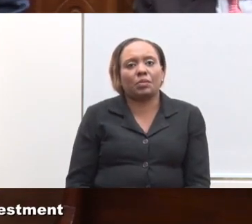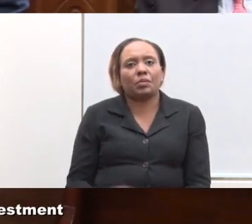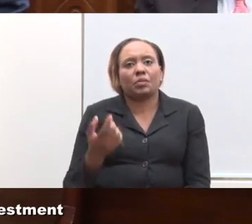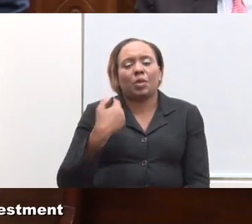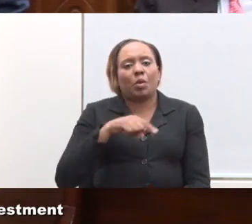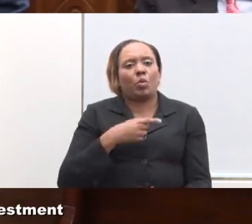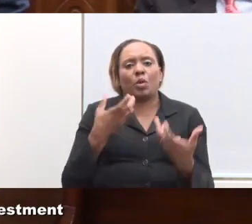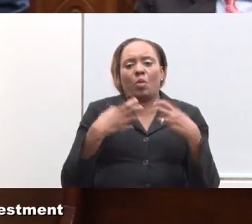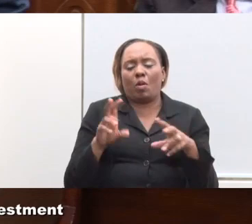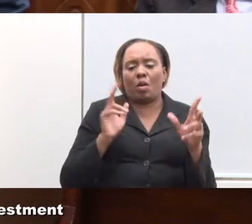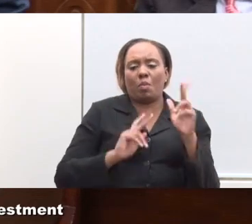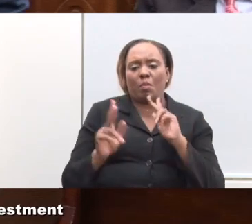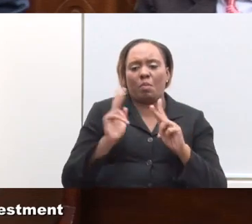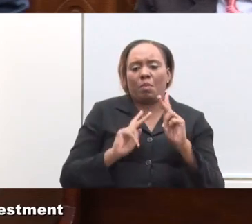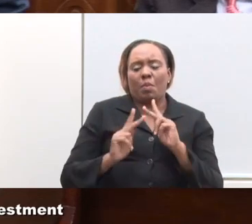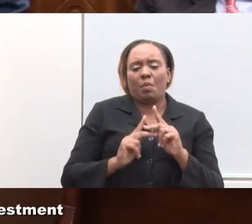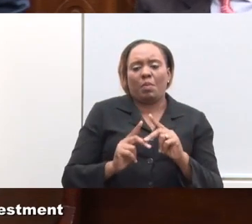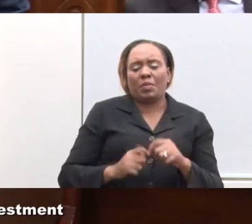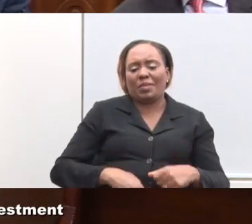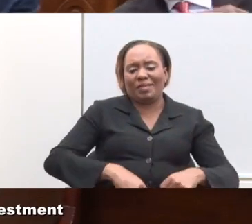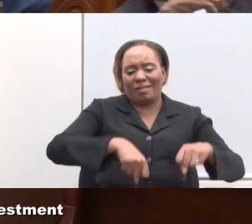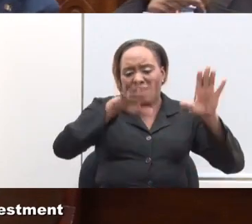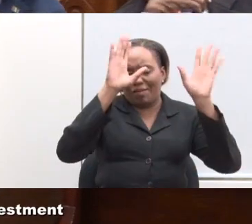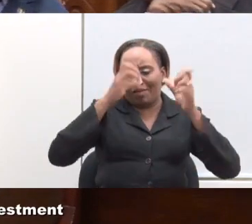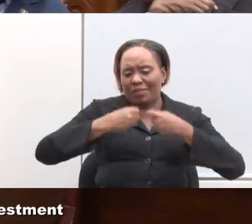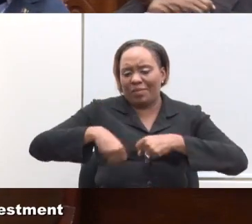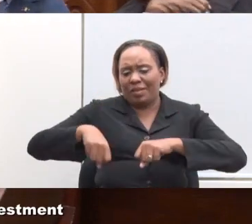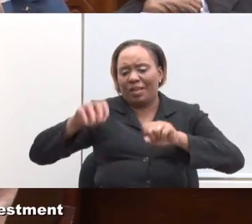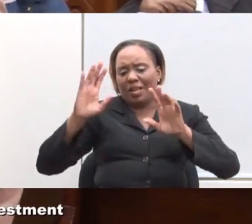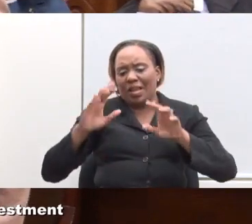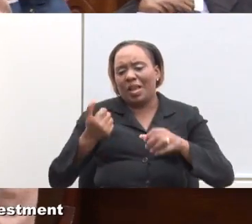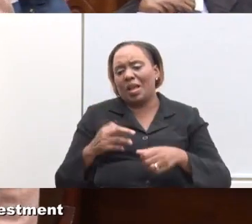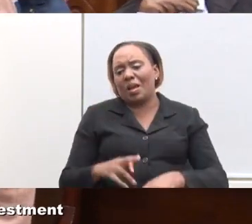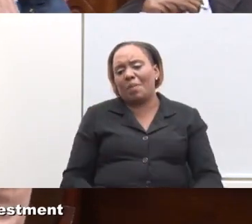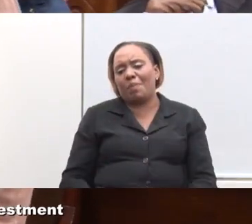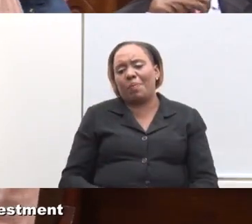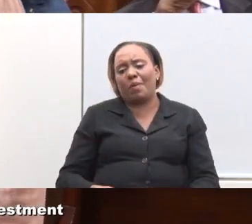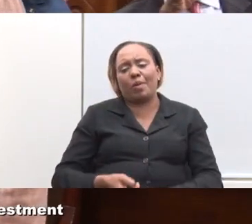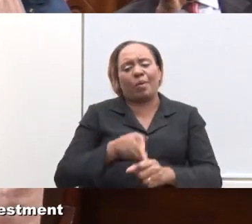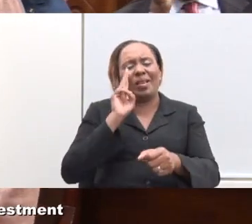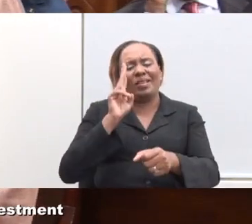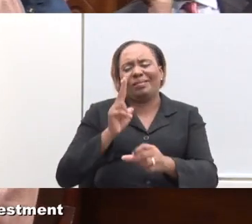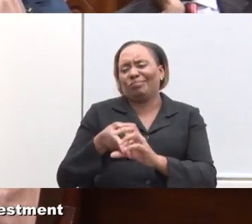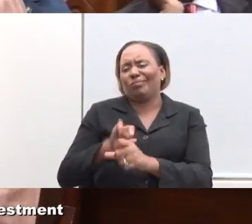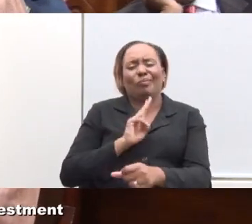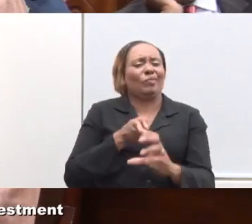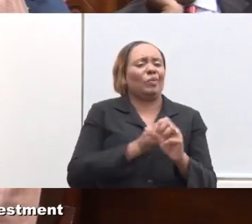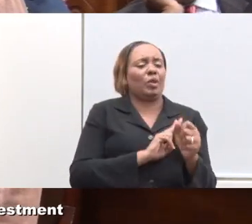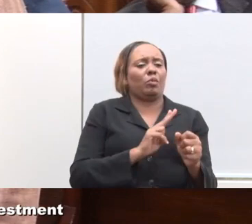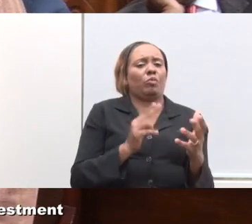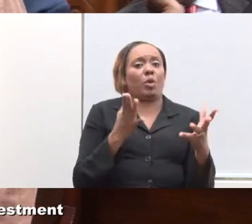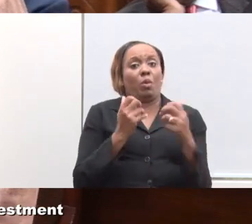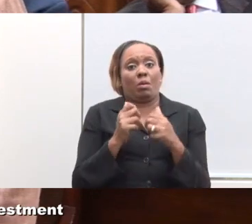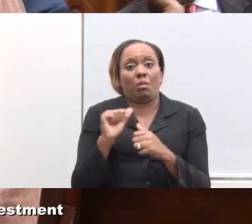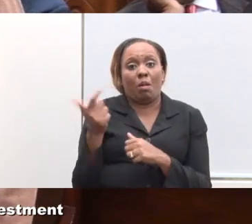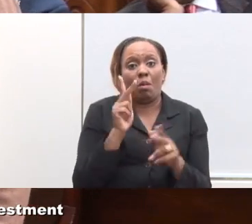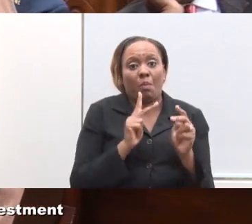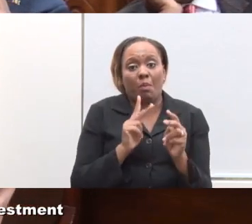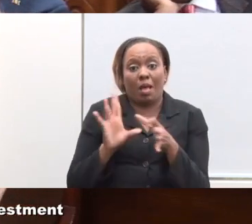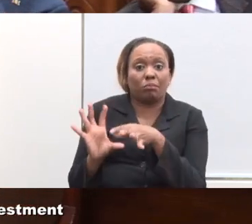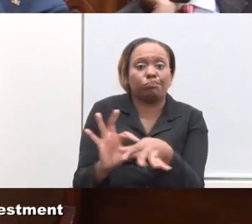train, because we need everybody, as many hands to carry weight as possible. Mr. Speaker, in addition to